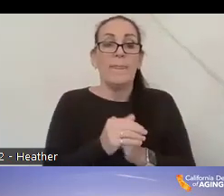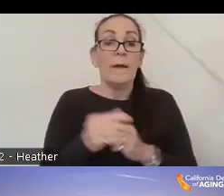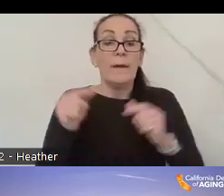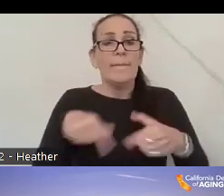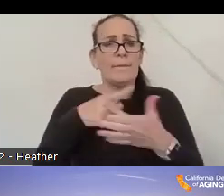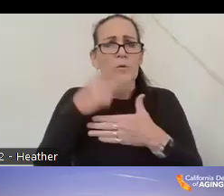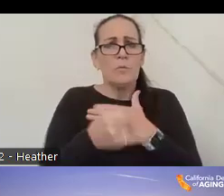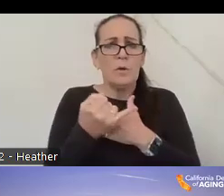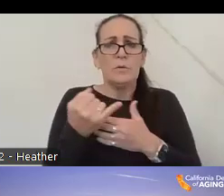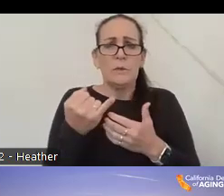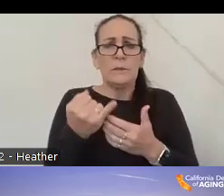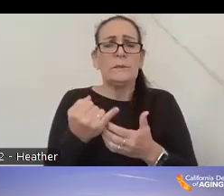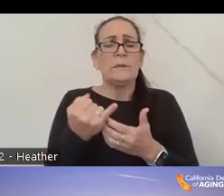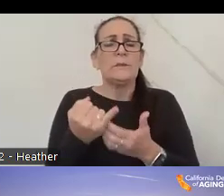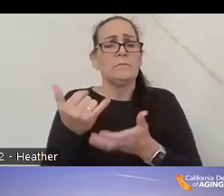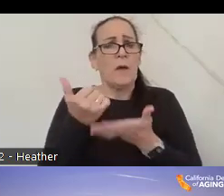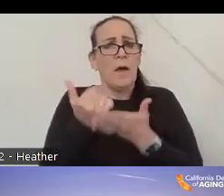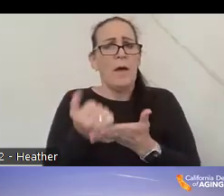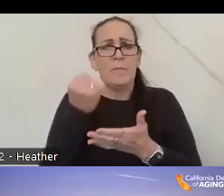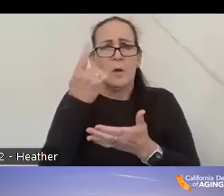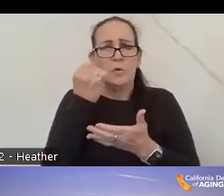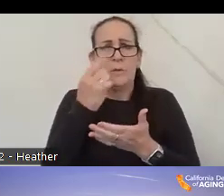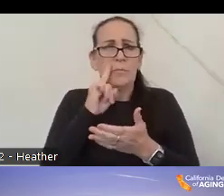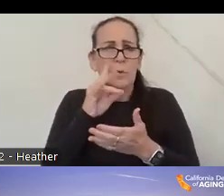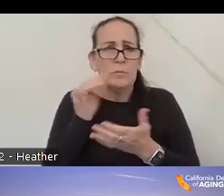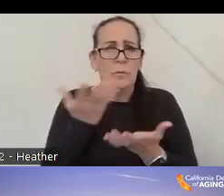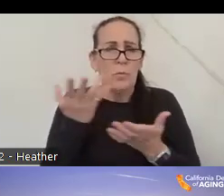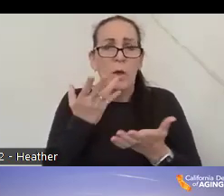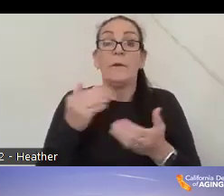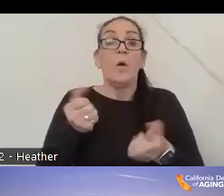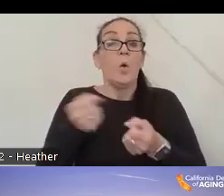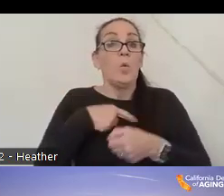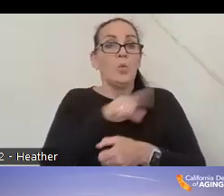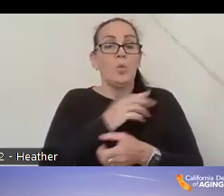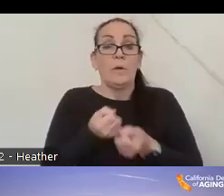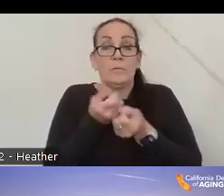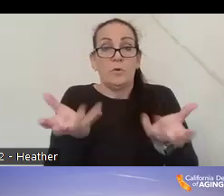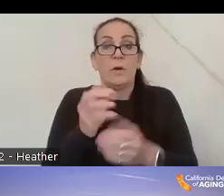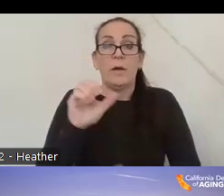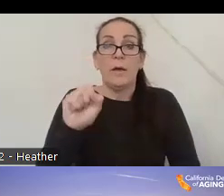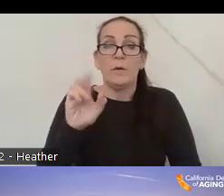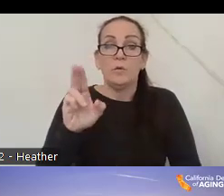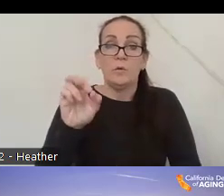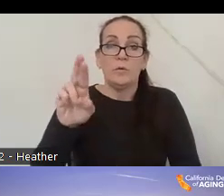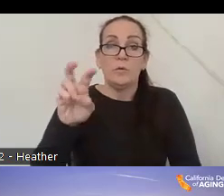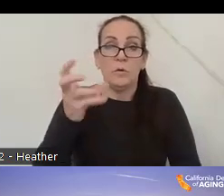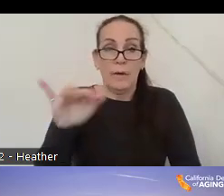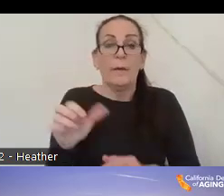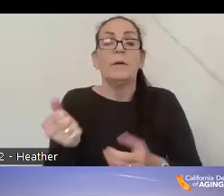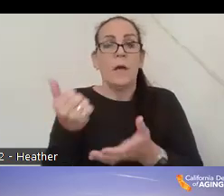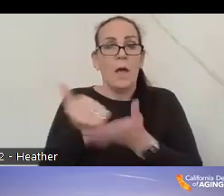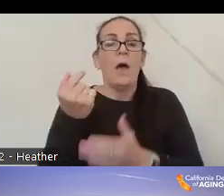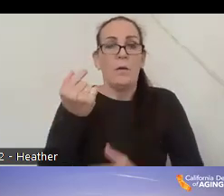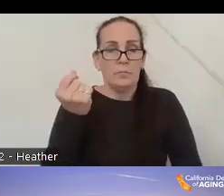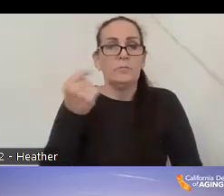workforce survey that was conducted, and that was really helped to inform the design of what the CalGrows program would